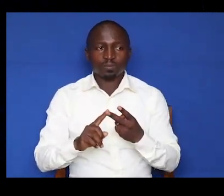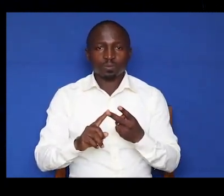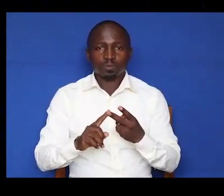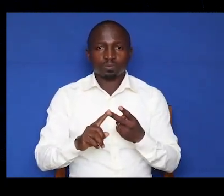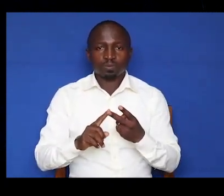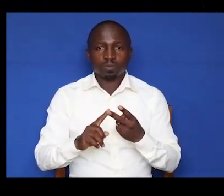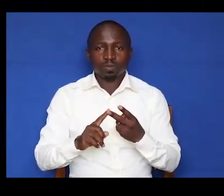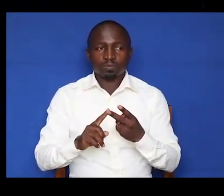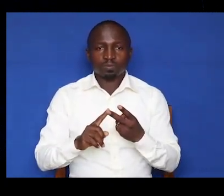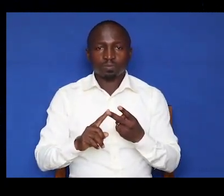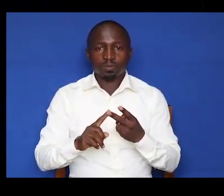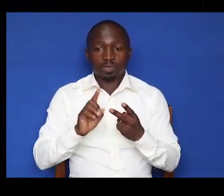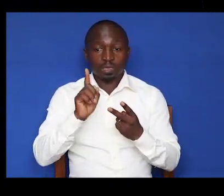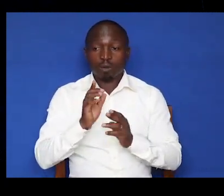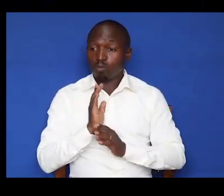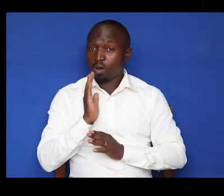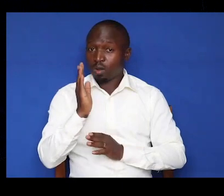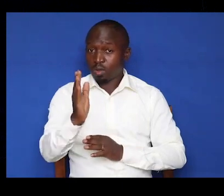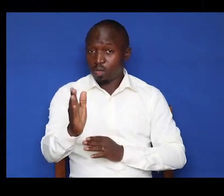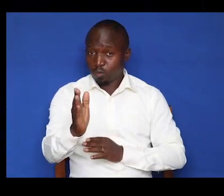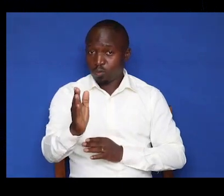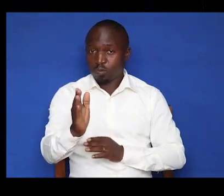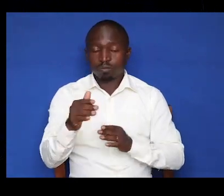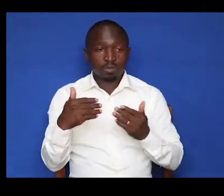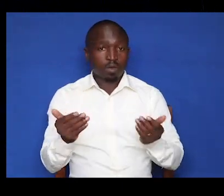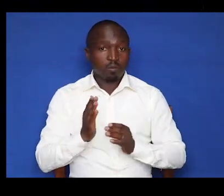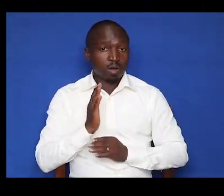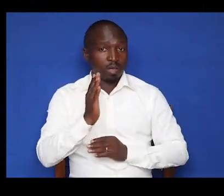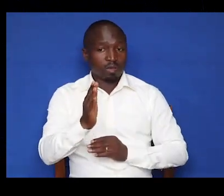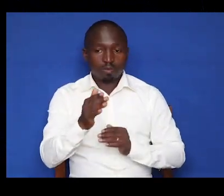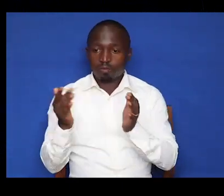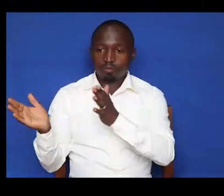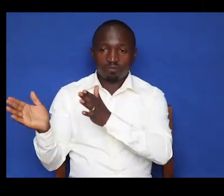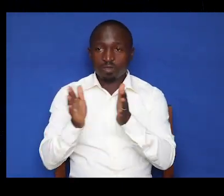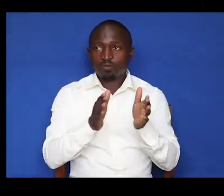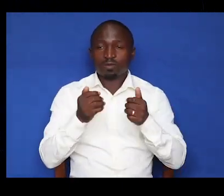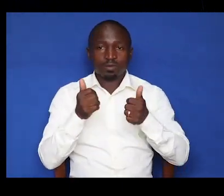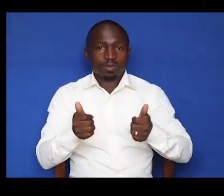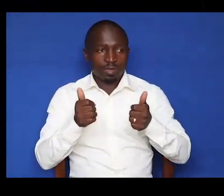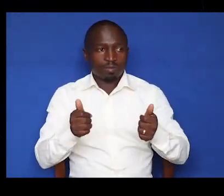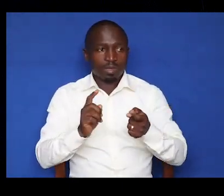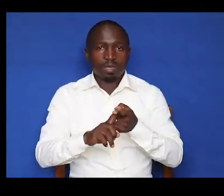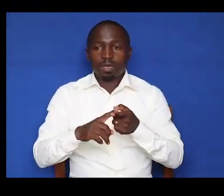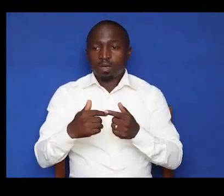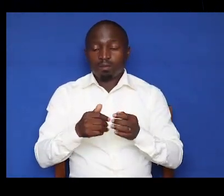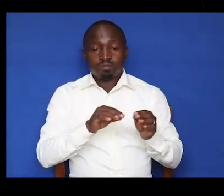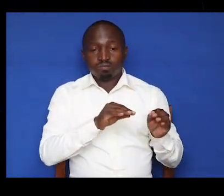the directions of such windy systems determine the directions of ocean currents.